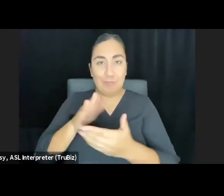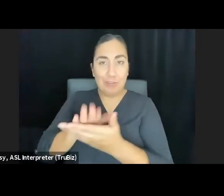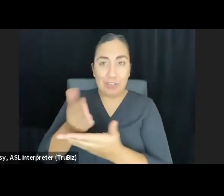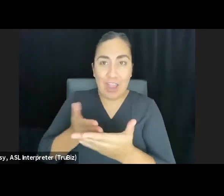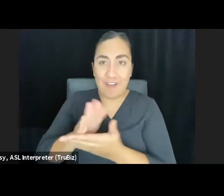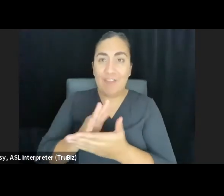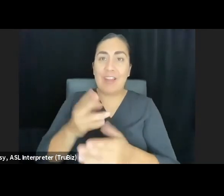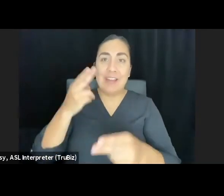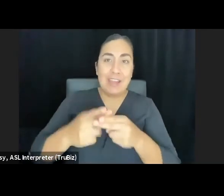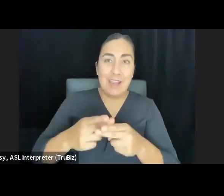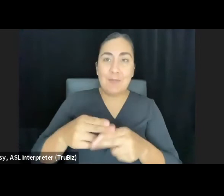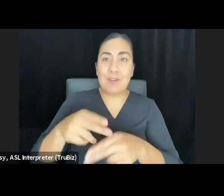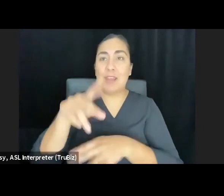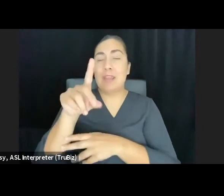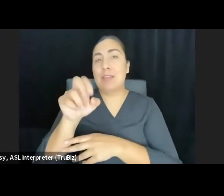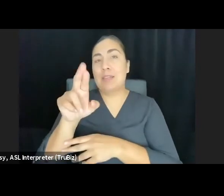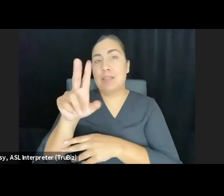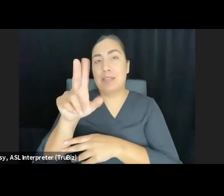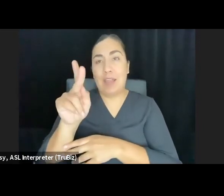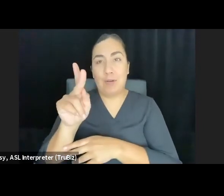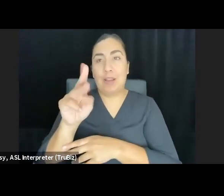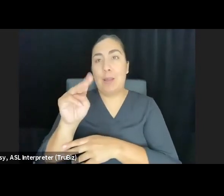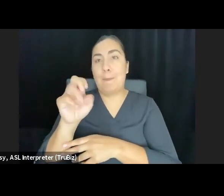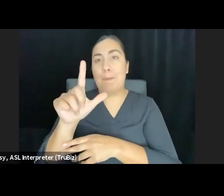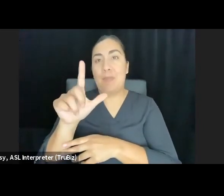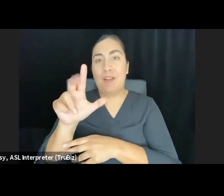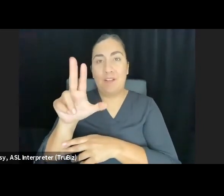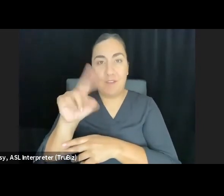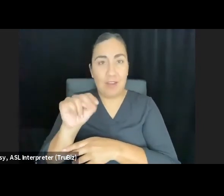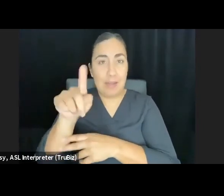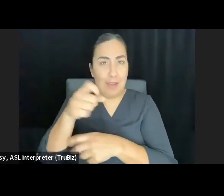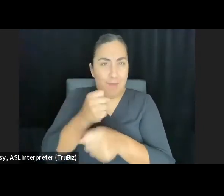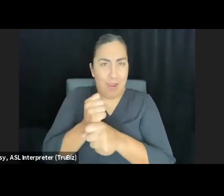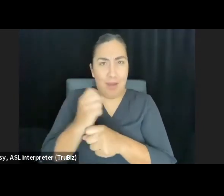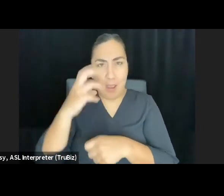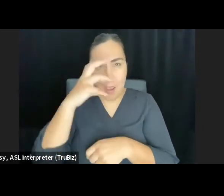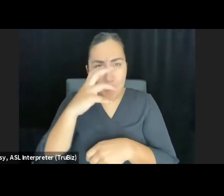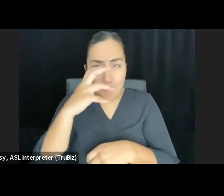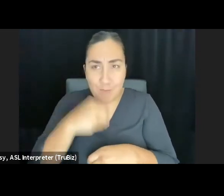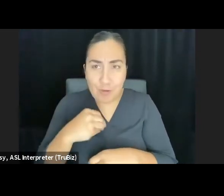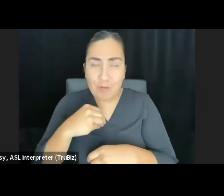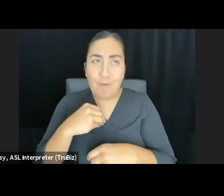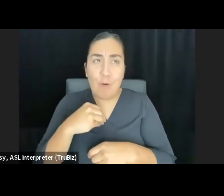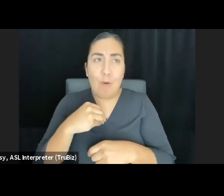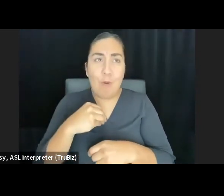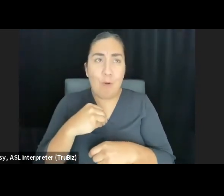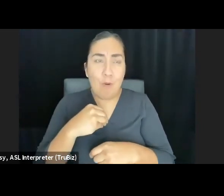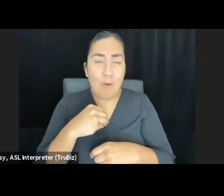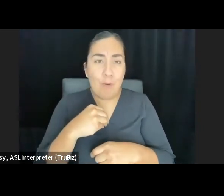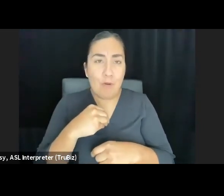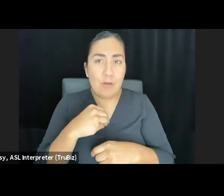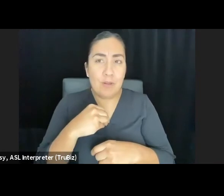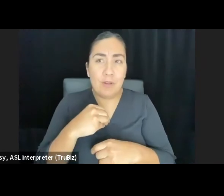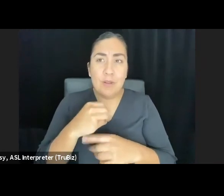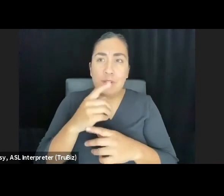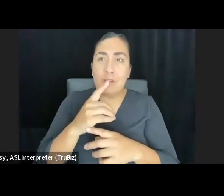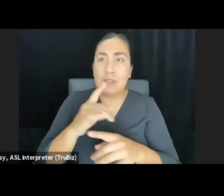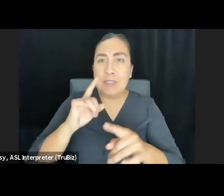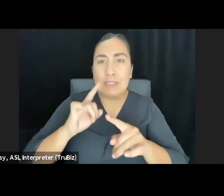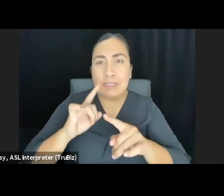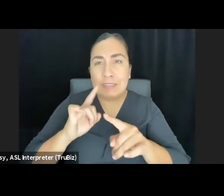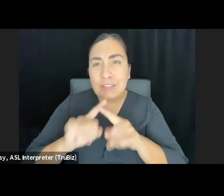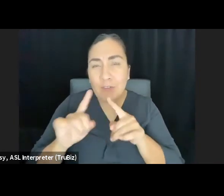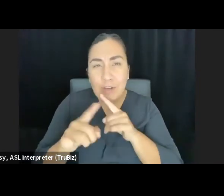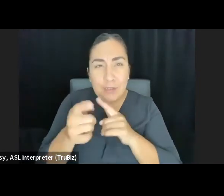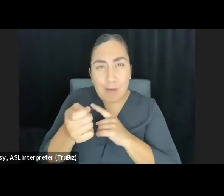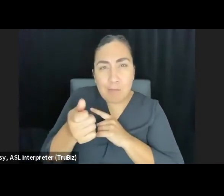blue marbles for the participants to experience. And I made nopales, the